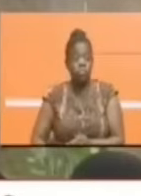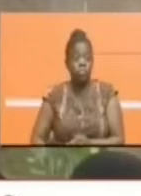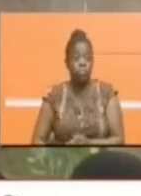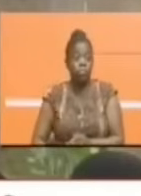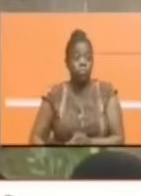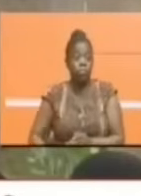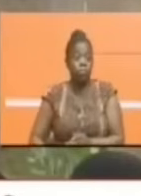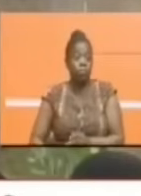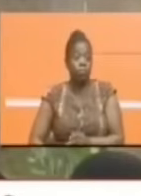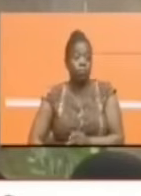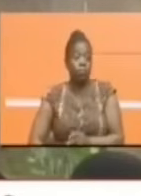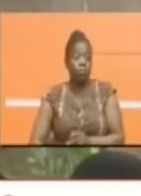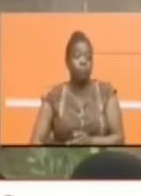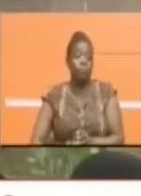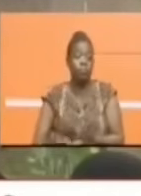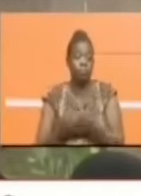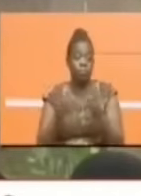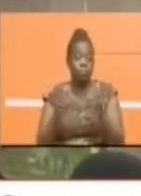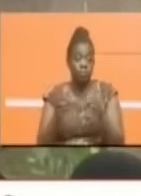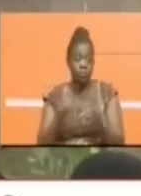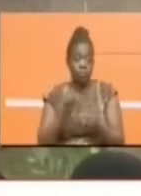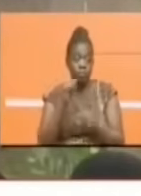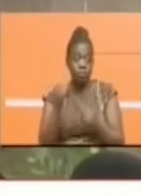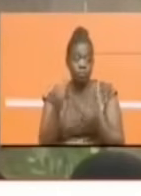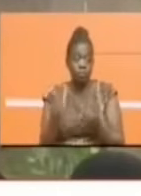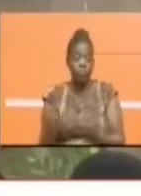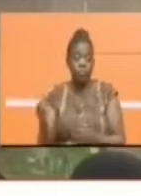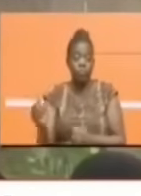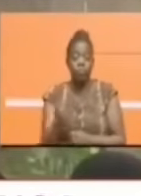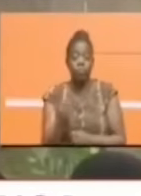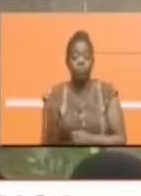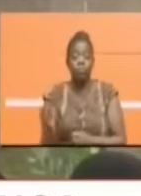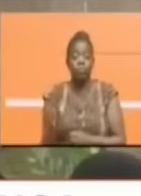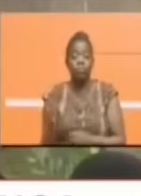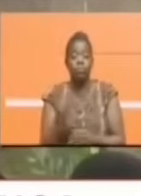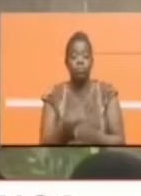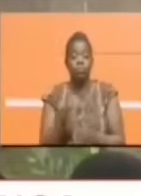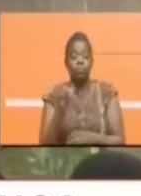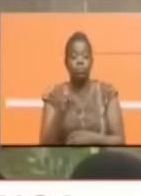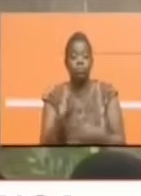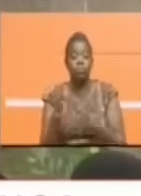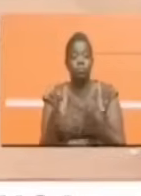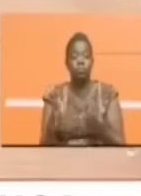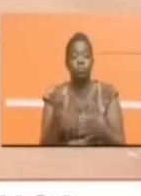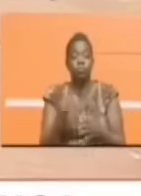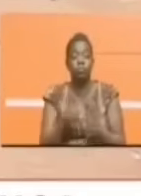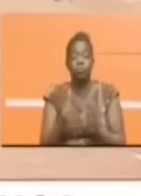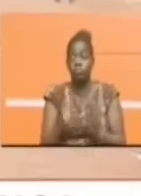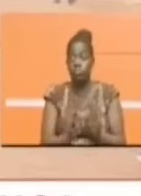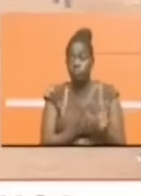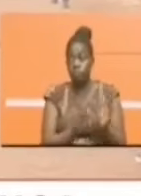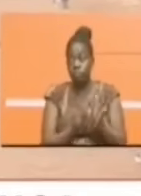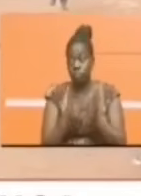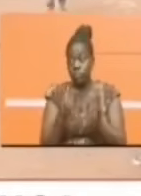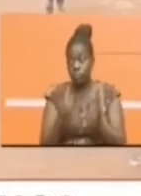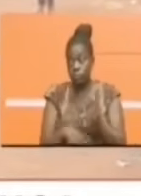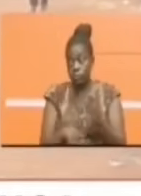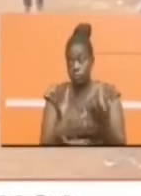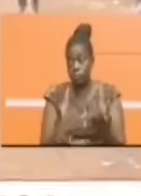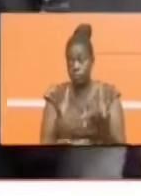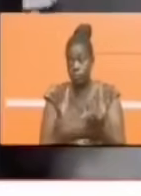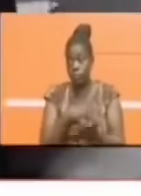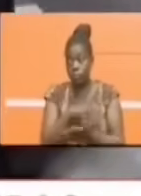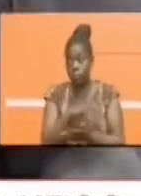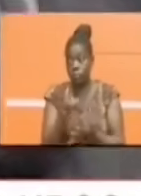not take our instruction and recruited people outside the e-recruitment system. Chokala zoku tulefu jiriku liwa kwa kuzi